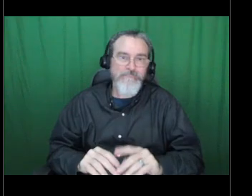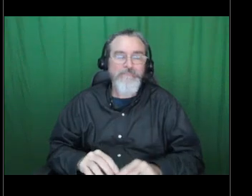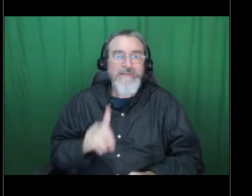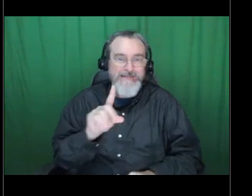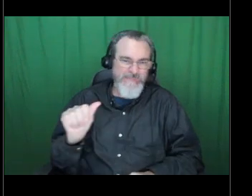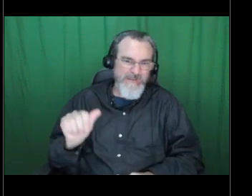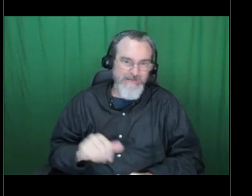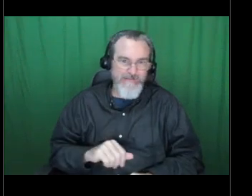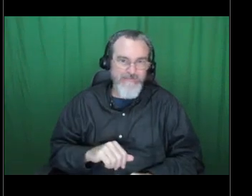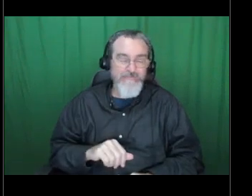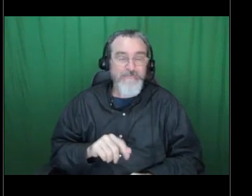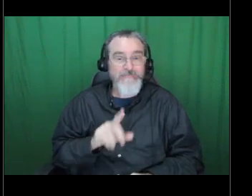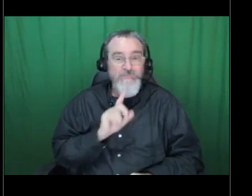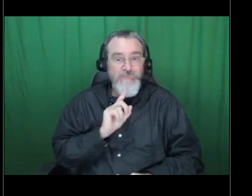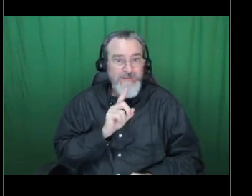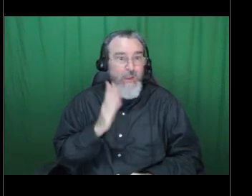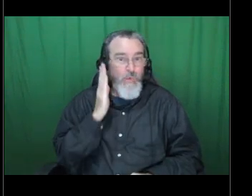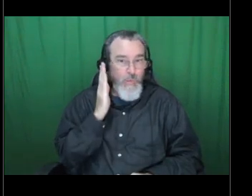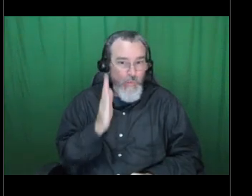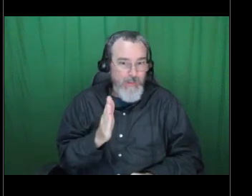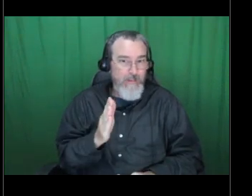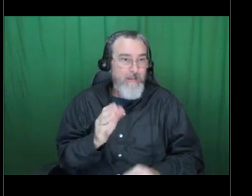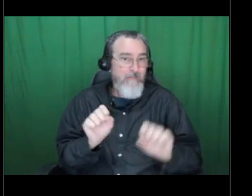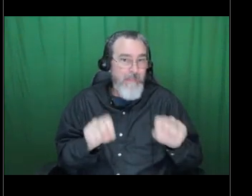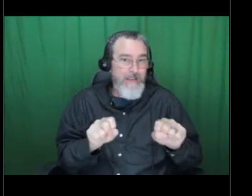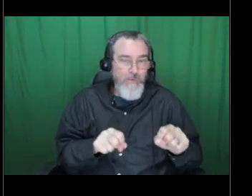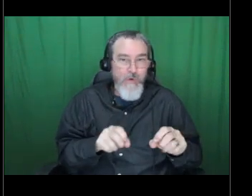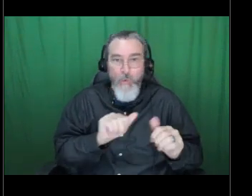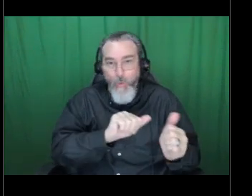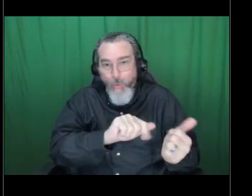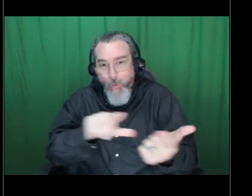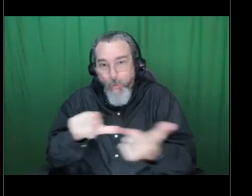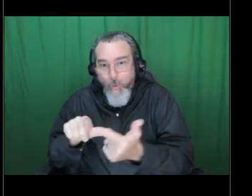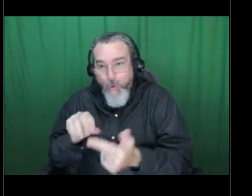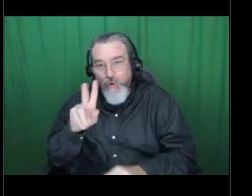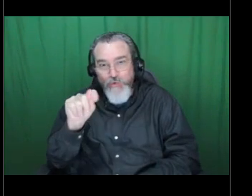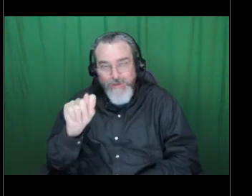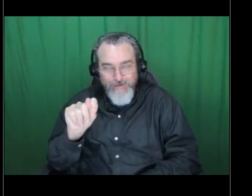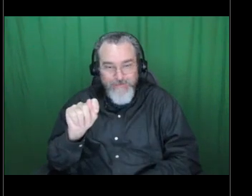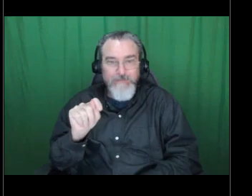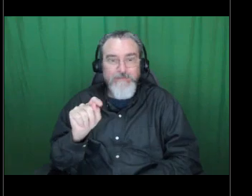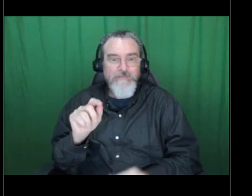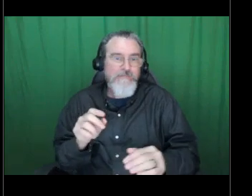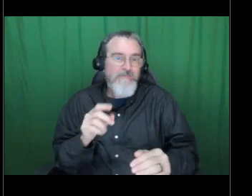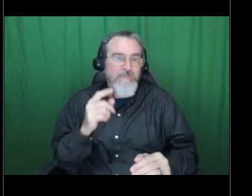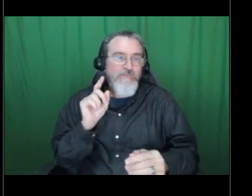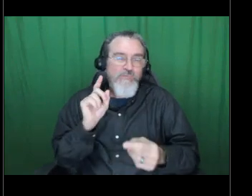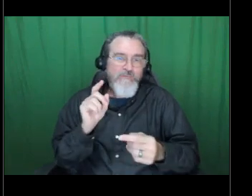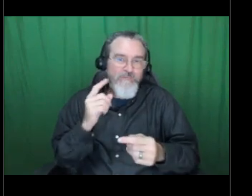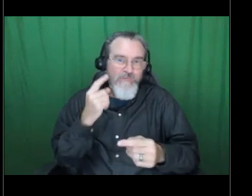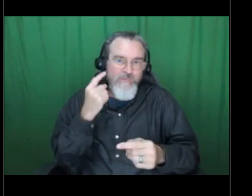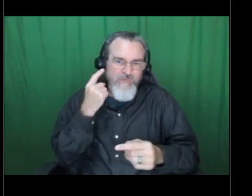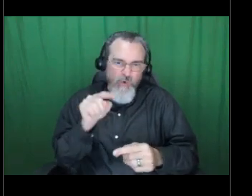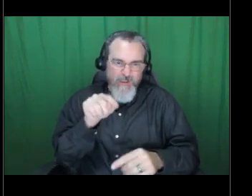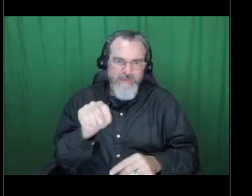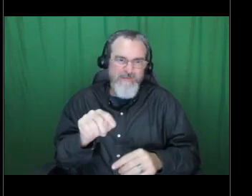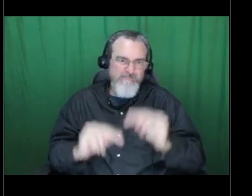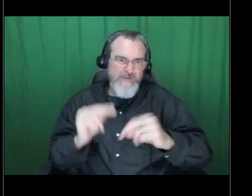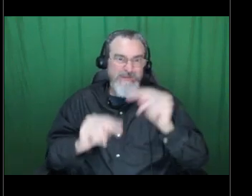buildings with 1 or more elevators and to all ground floor units